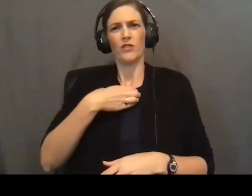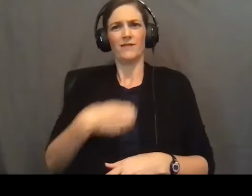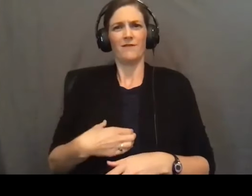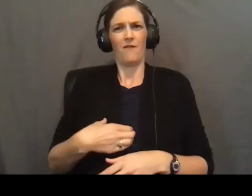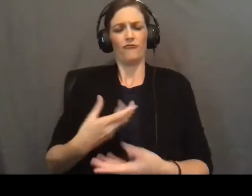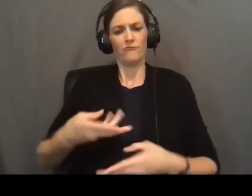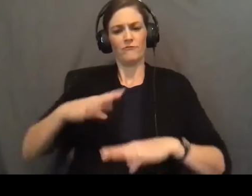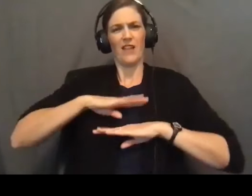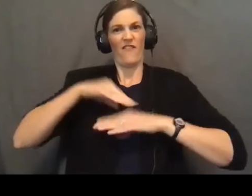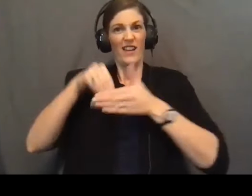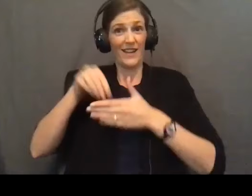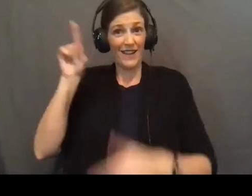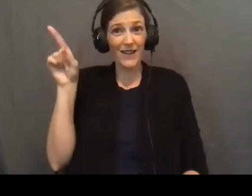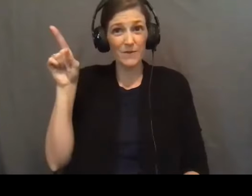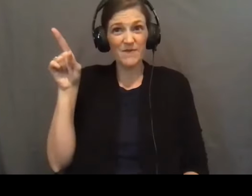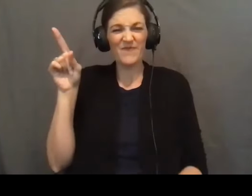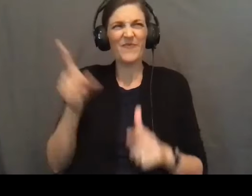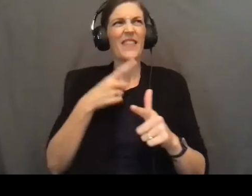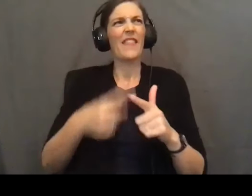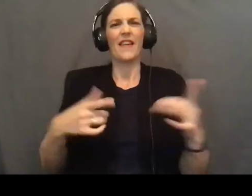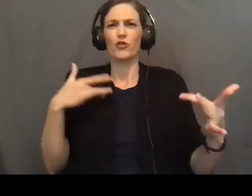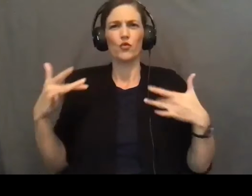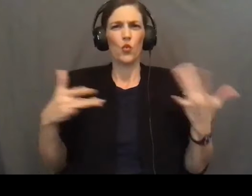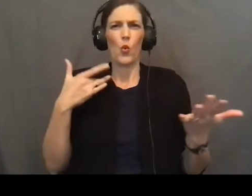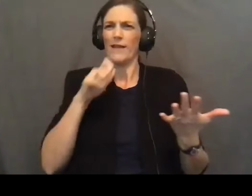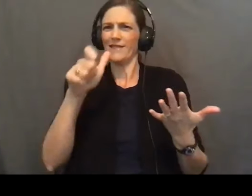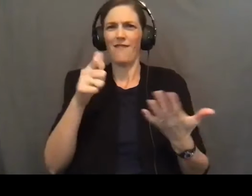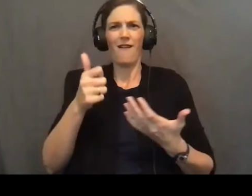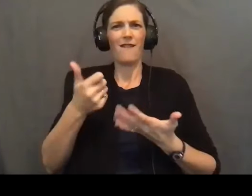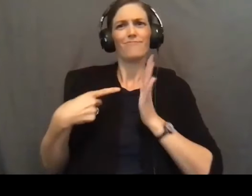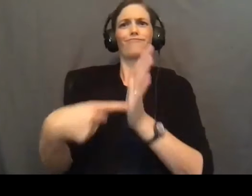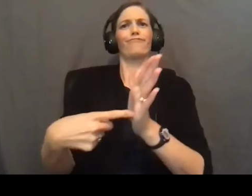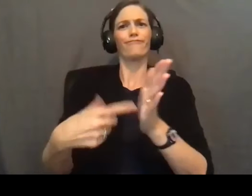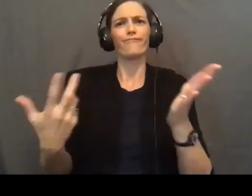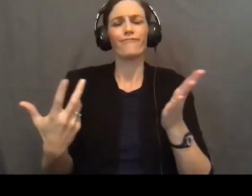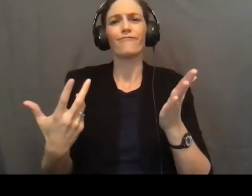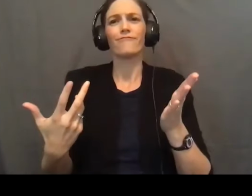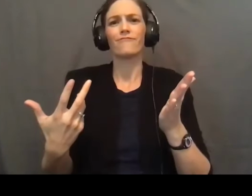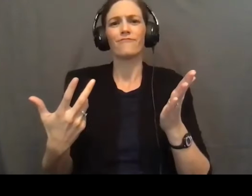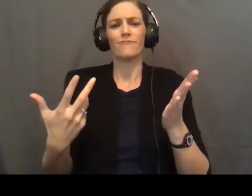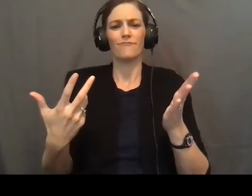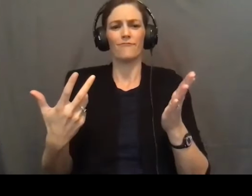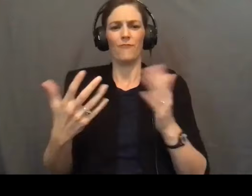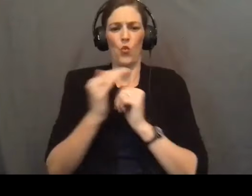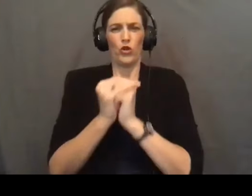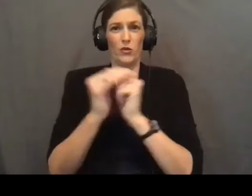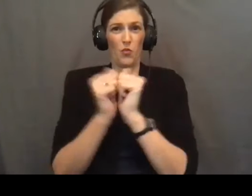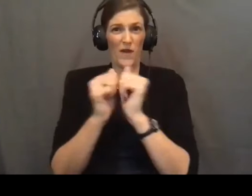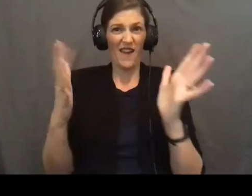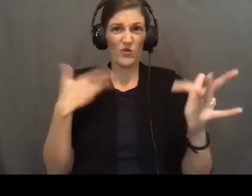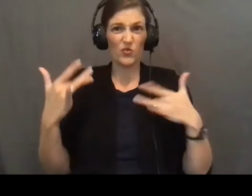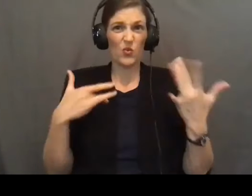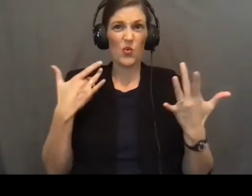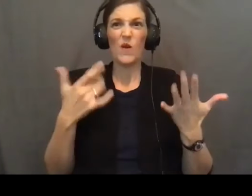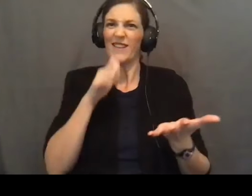satisfied in Him, then our joy won't be expressed. And so a joyless worship is really not honoring